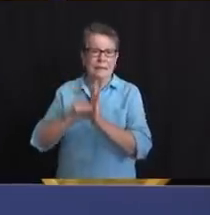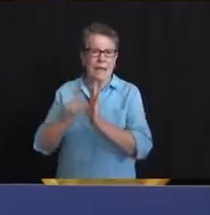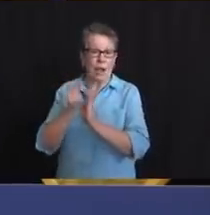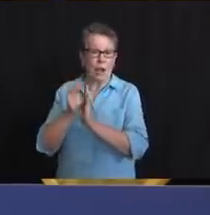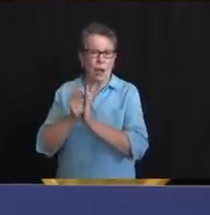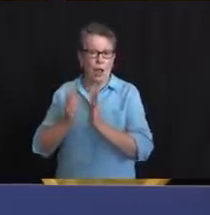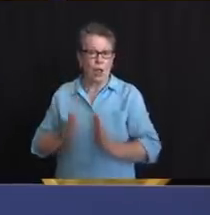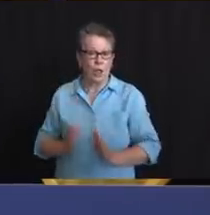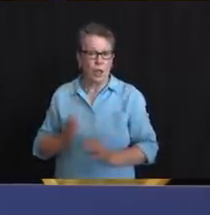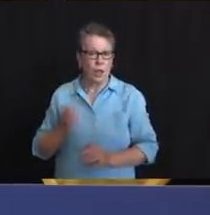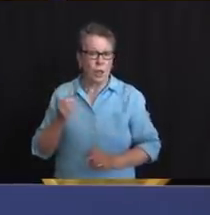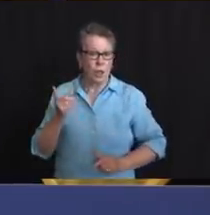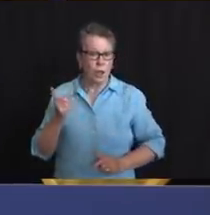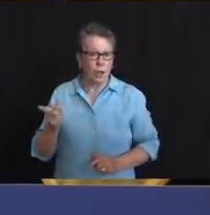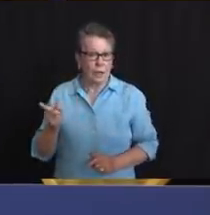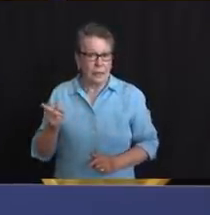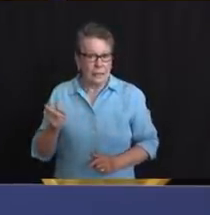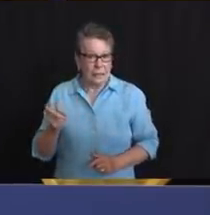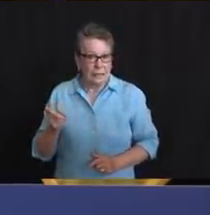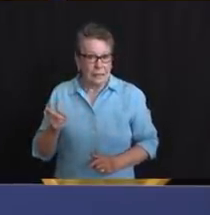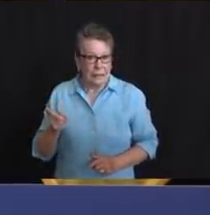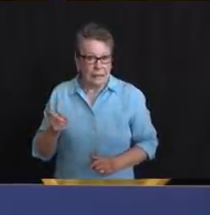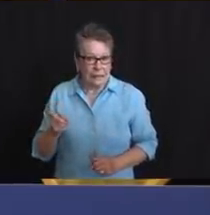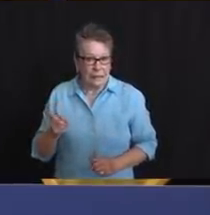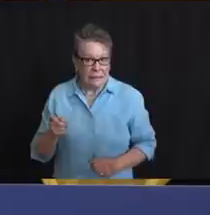their recommendations for that population.